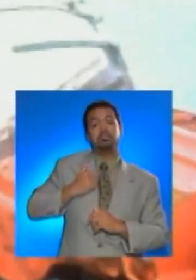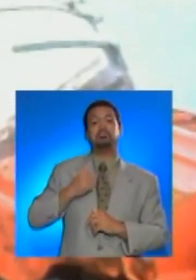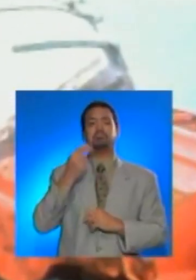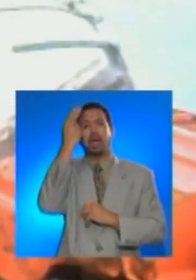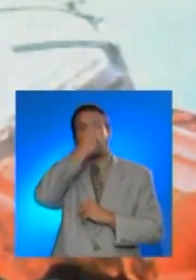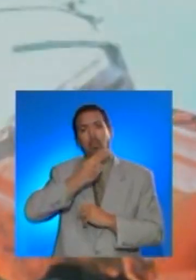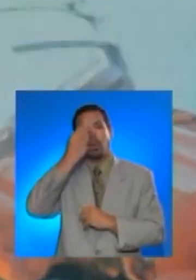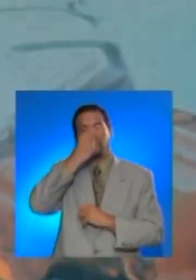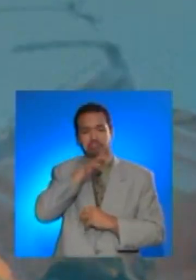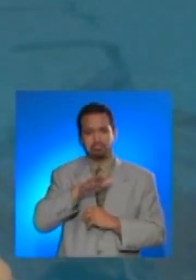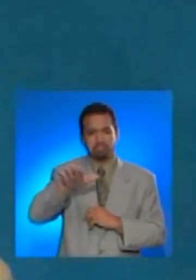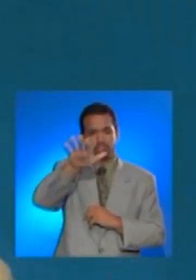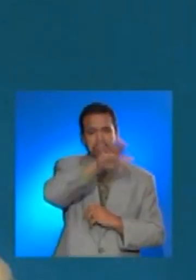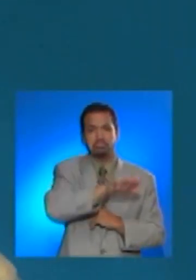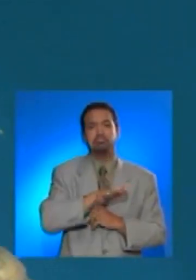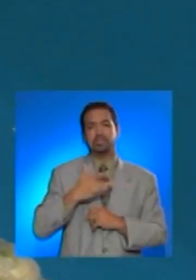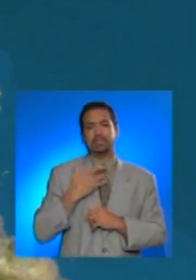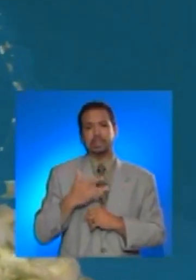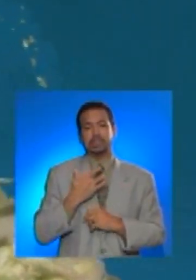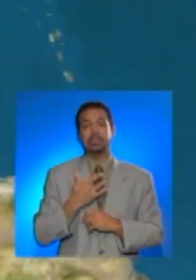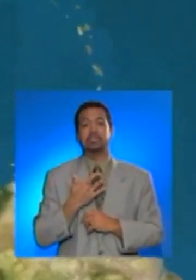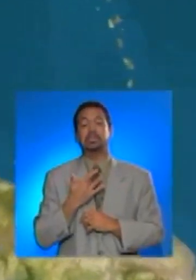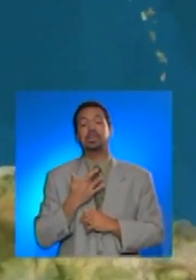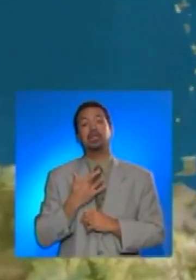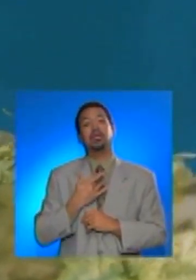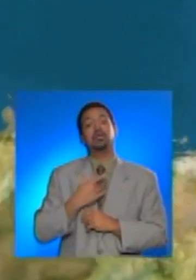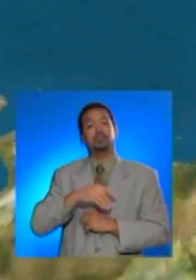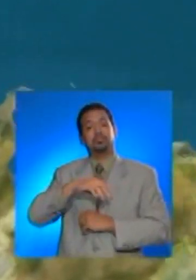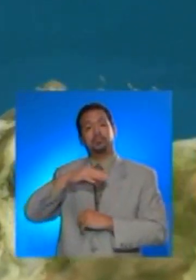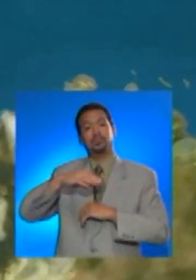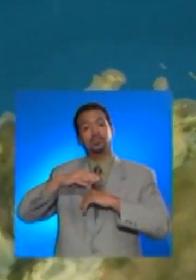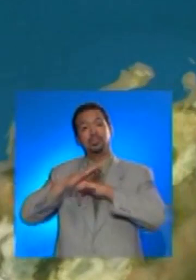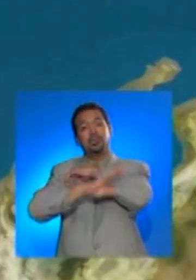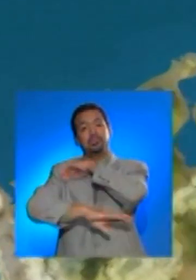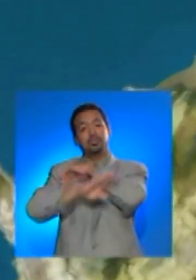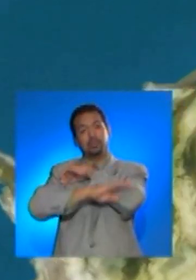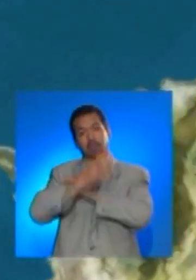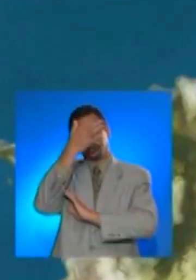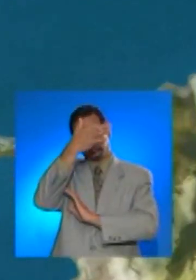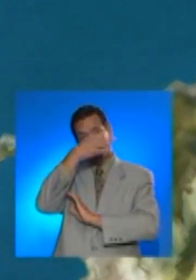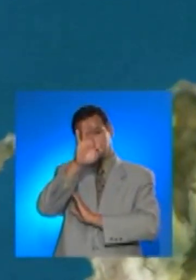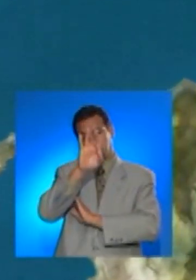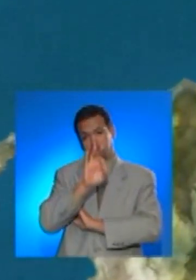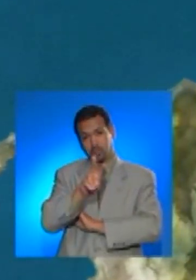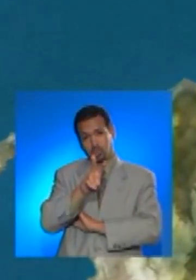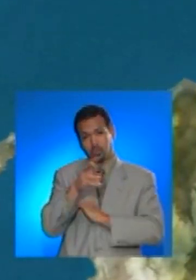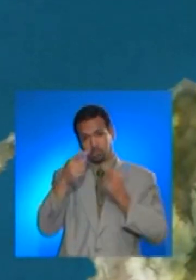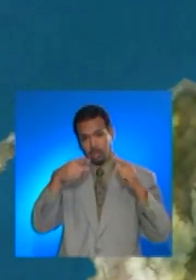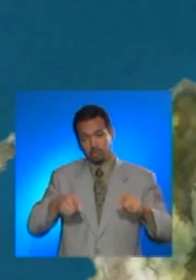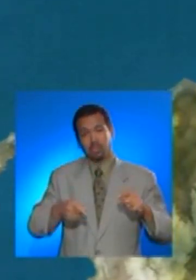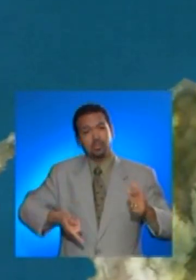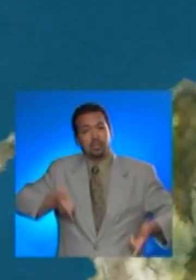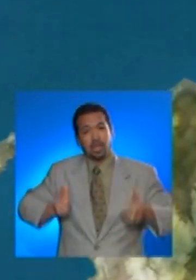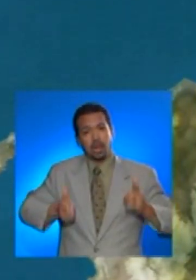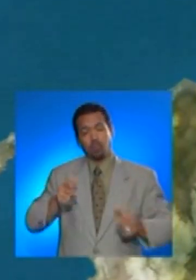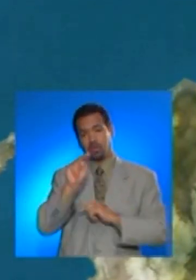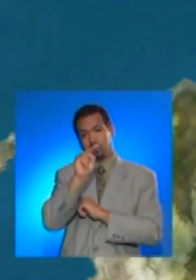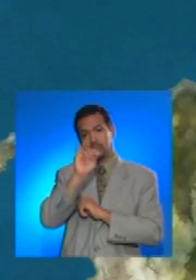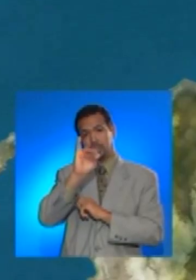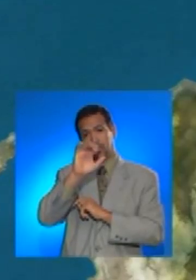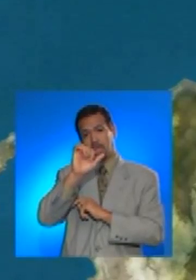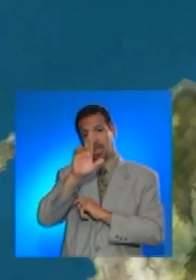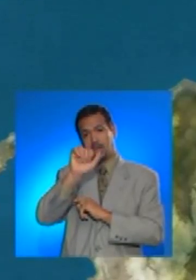and Hawaii. At 7:16 p.m. on September 1st, 1992, a magnitude